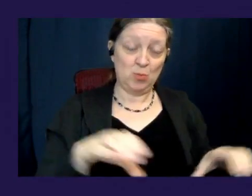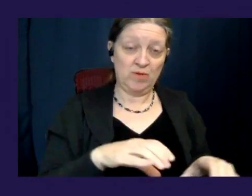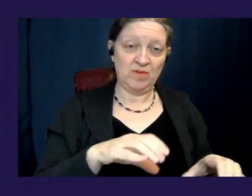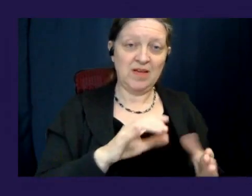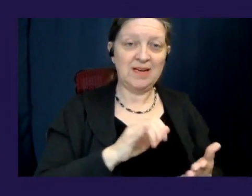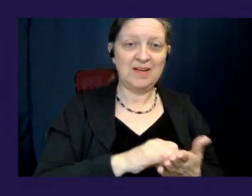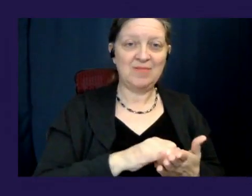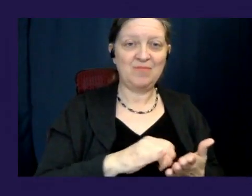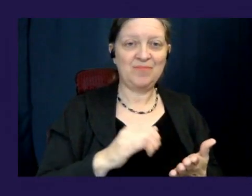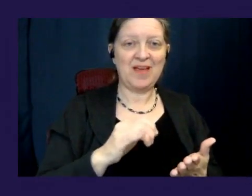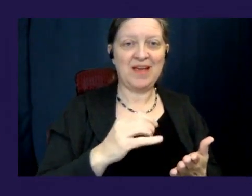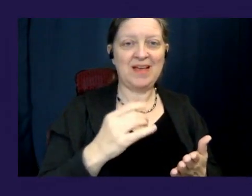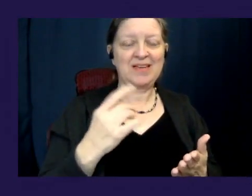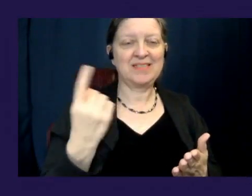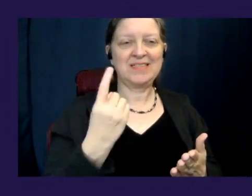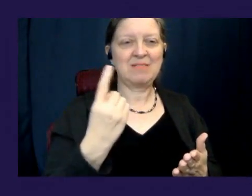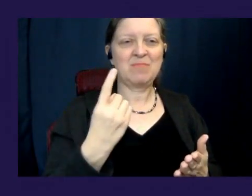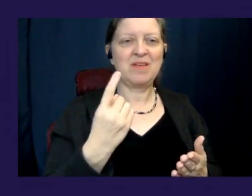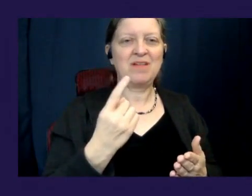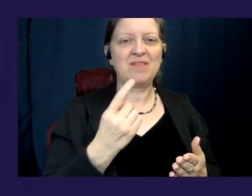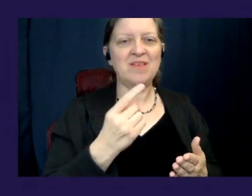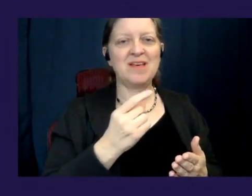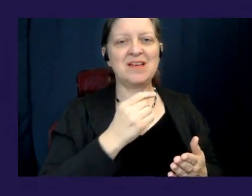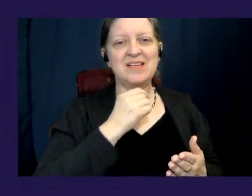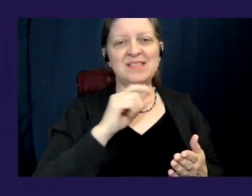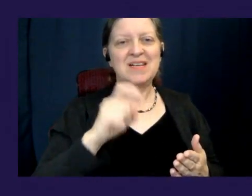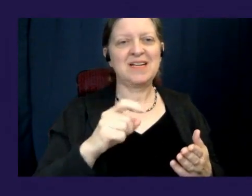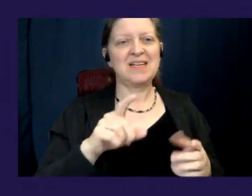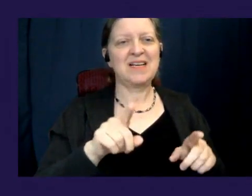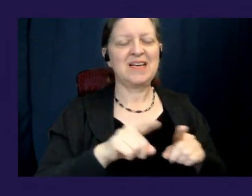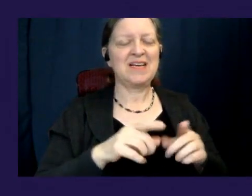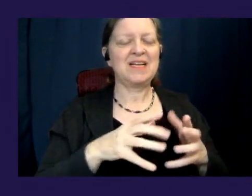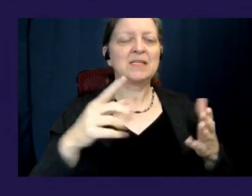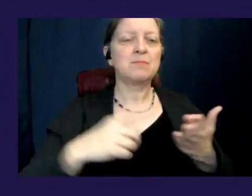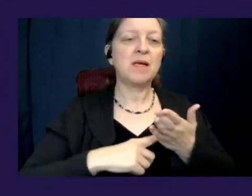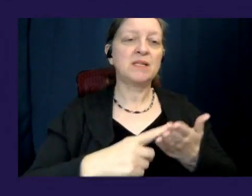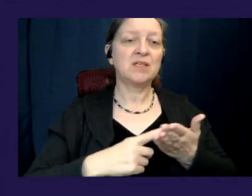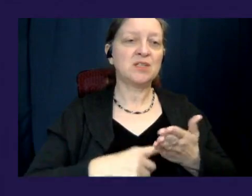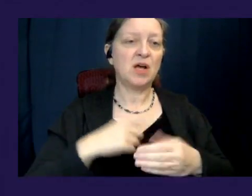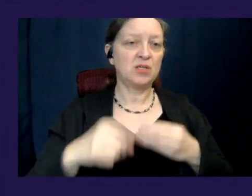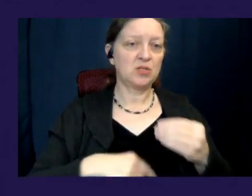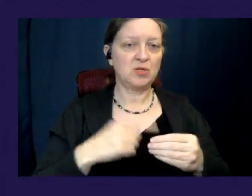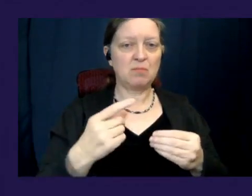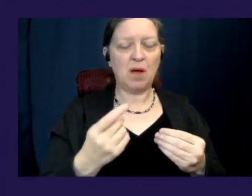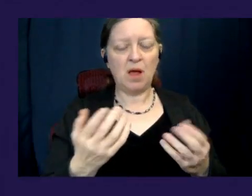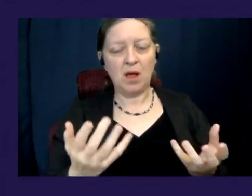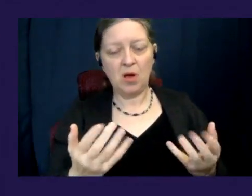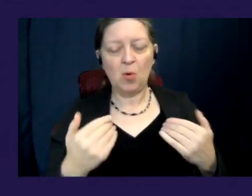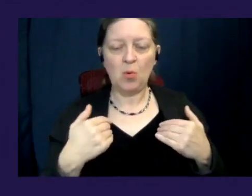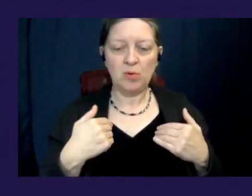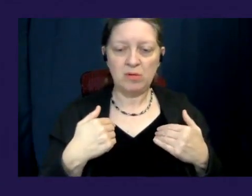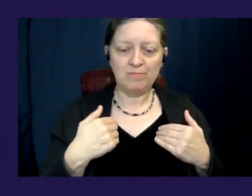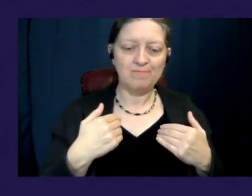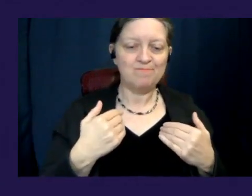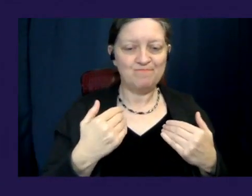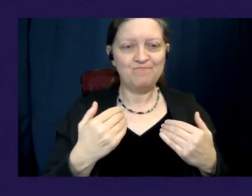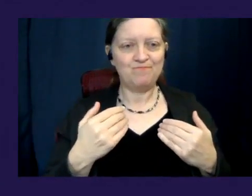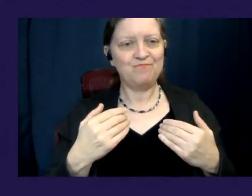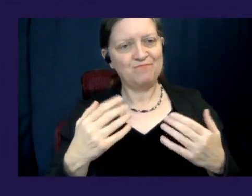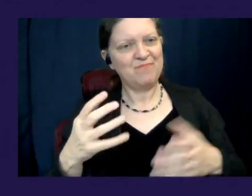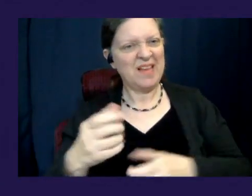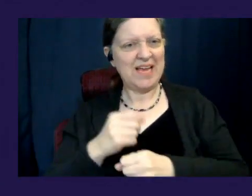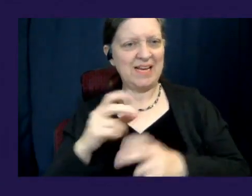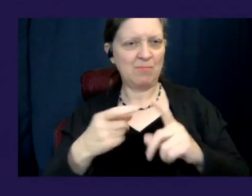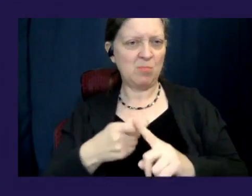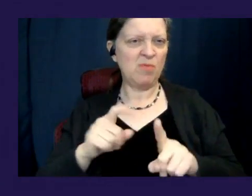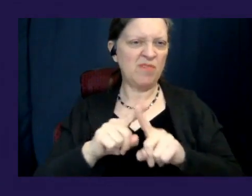doesn't really need as much discussion about, but having a larger having people from different backgrounds is